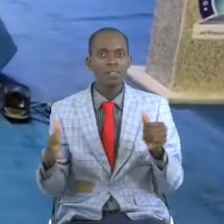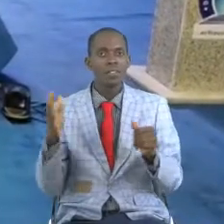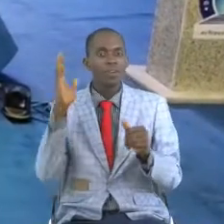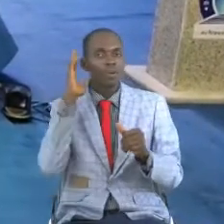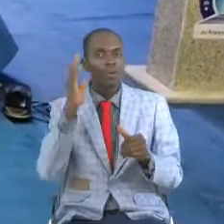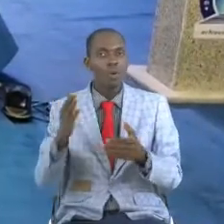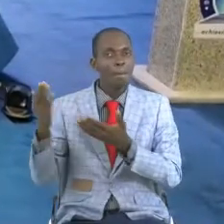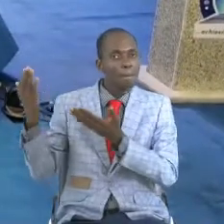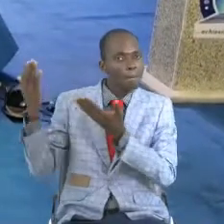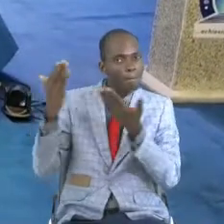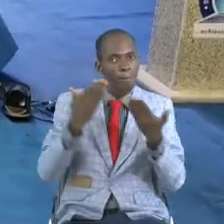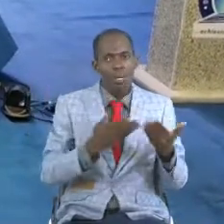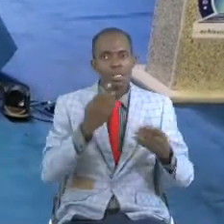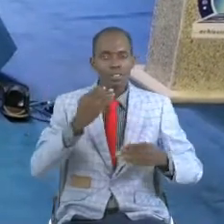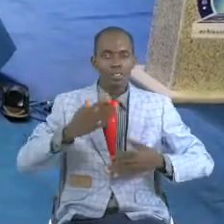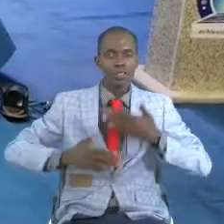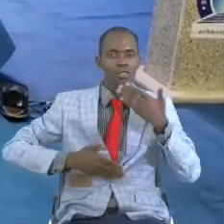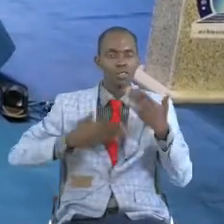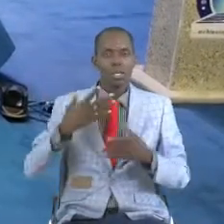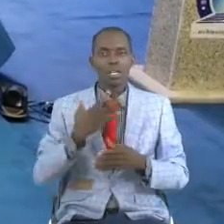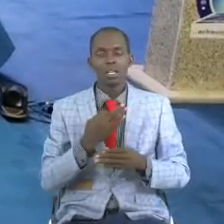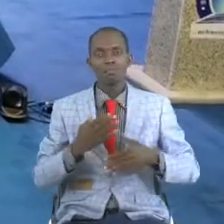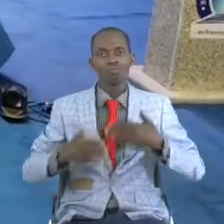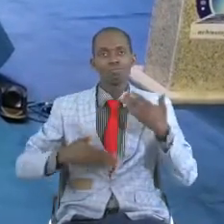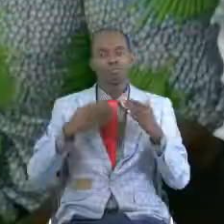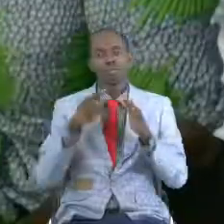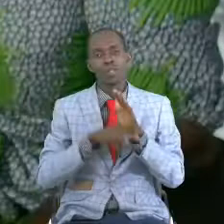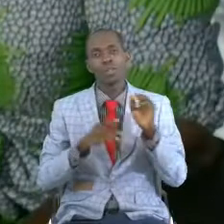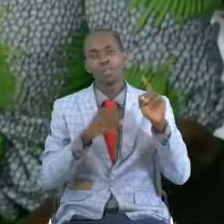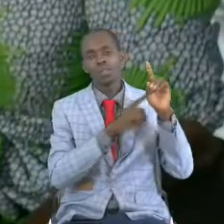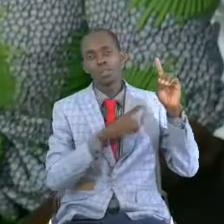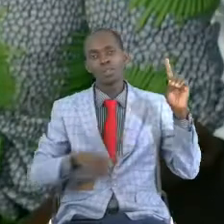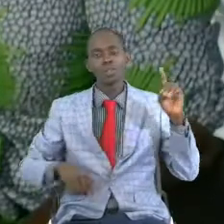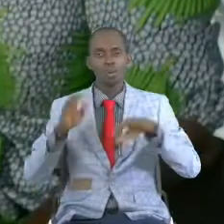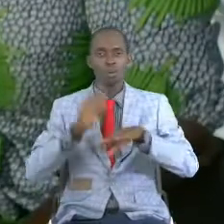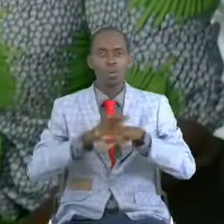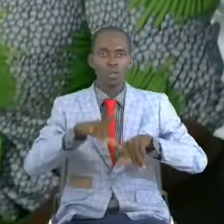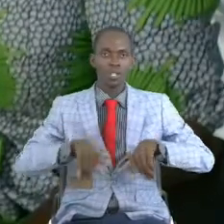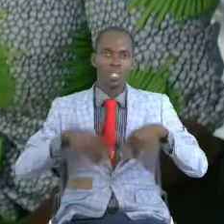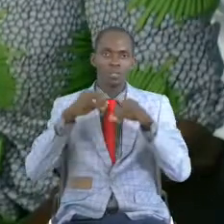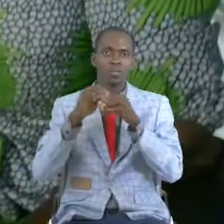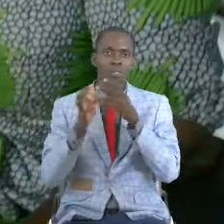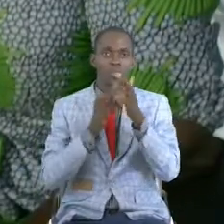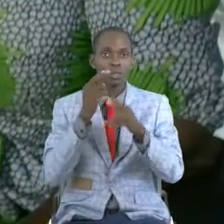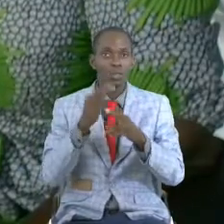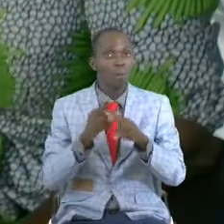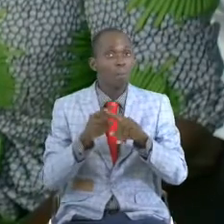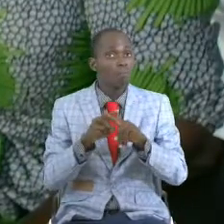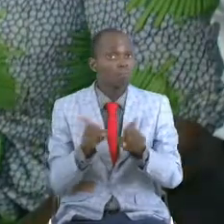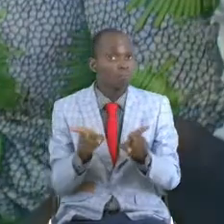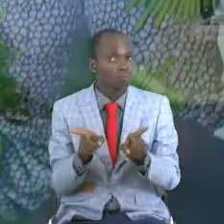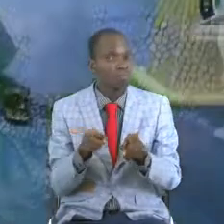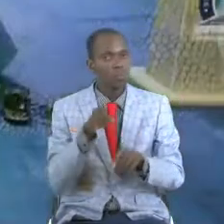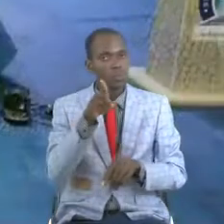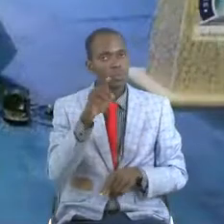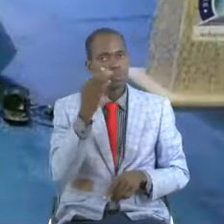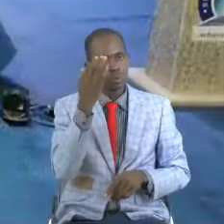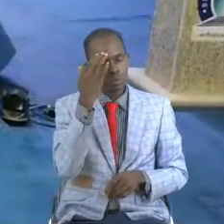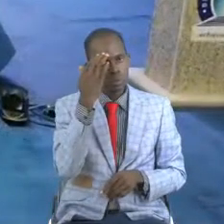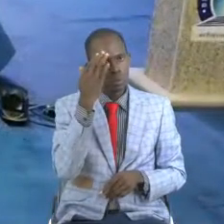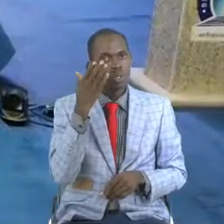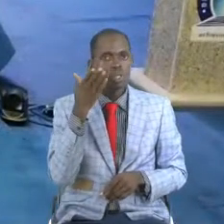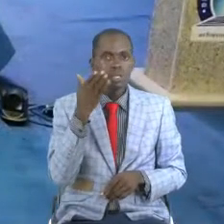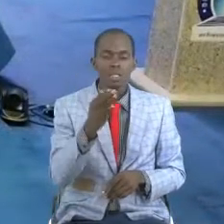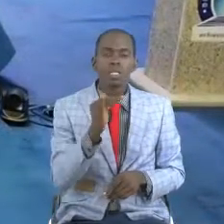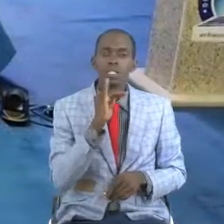the joy and the gladness of the Lord in your life in Jesus' name. But you know, there's a highway.